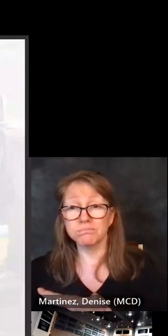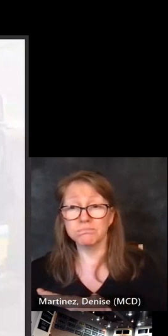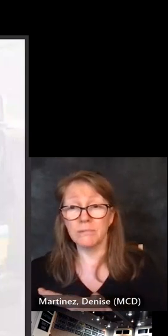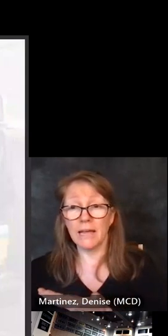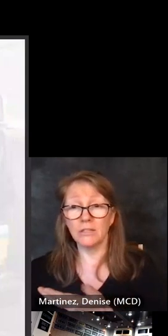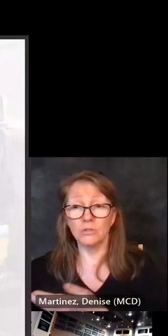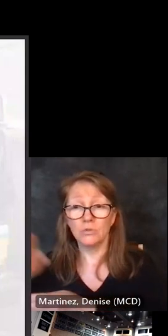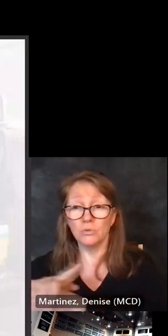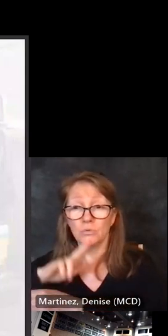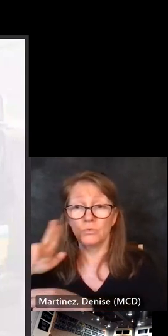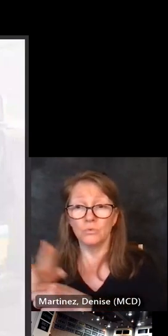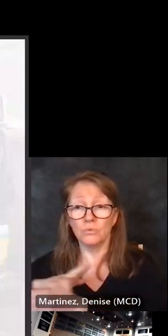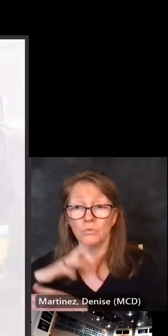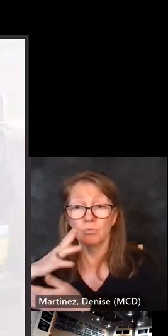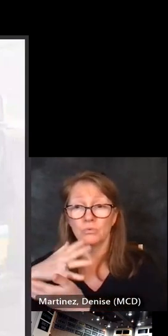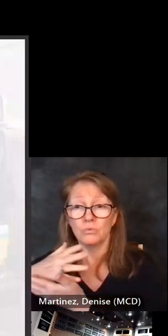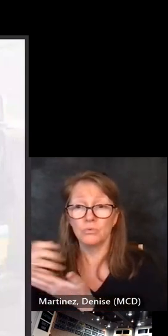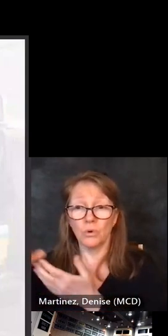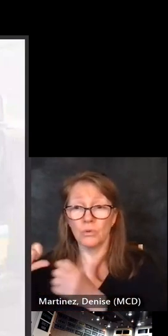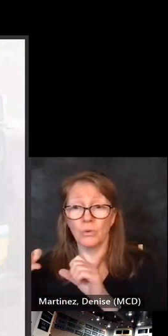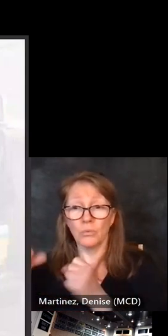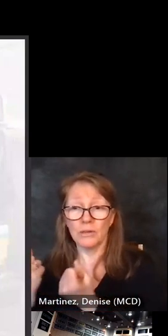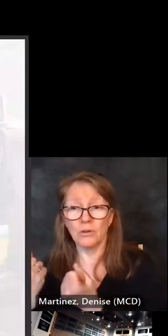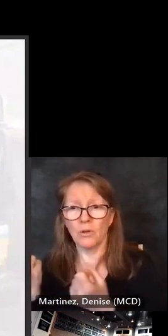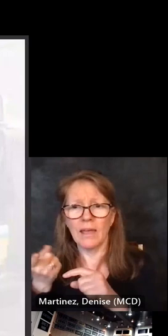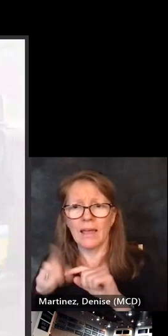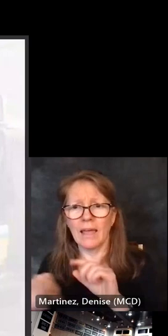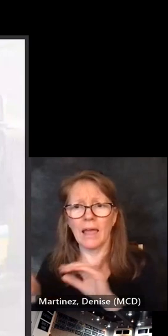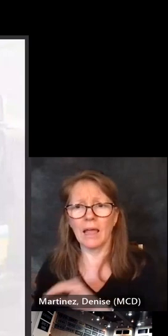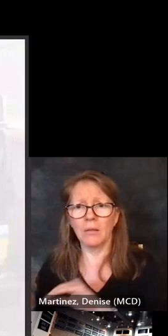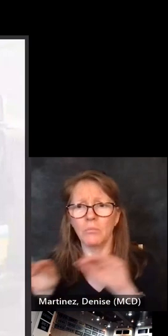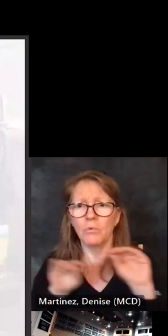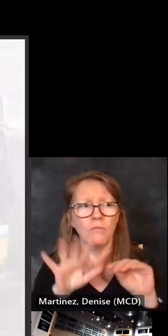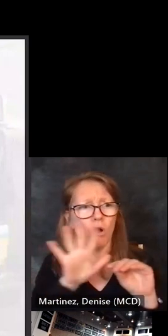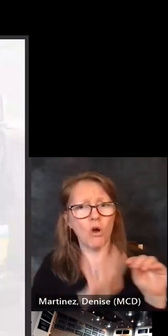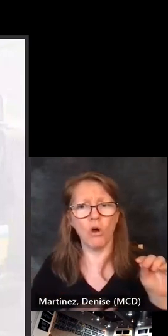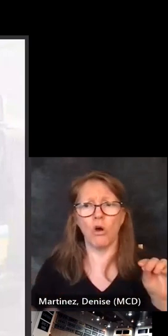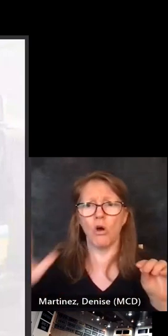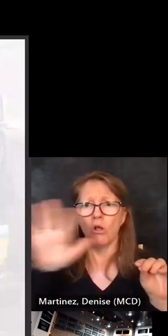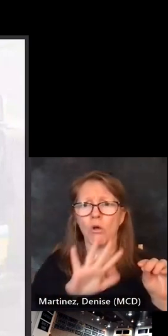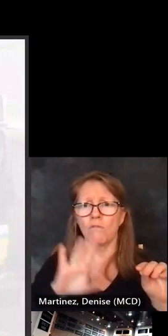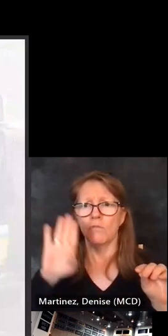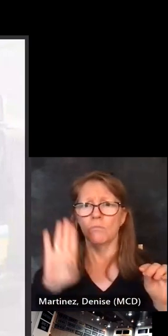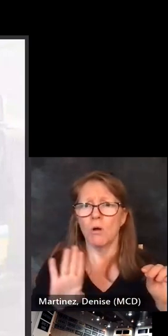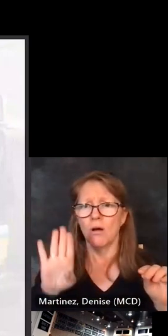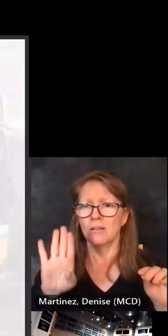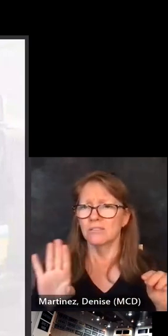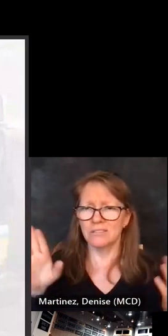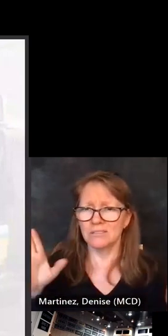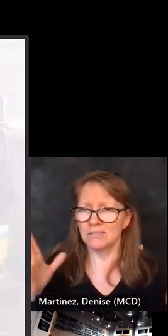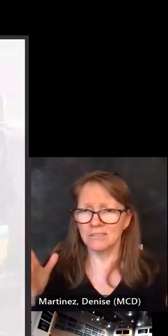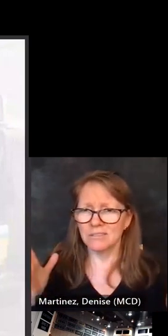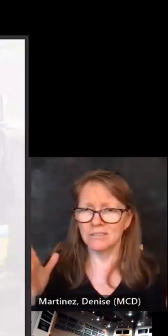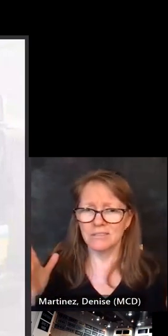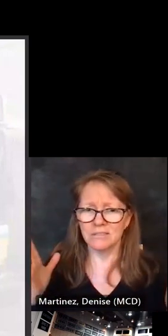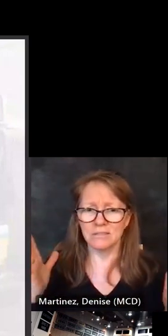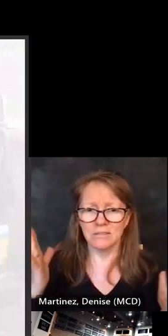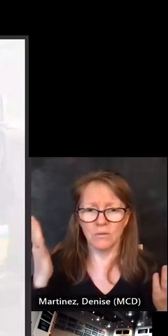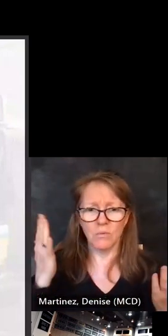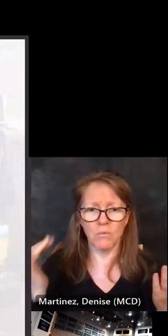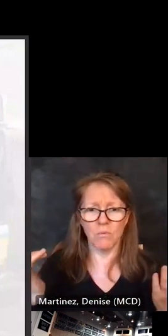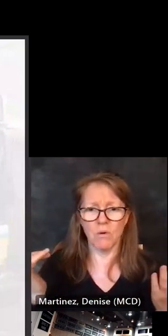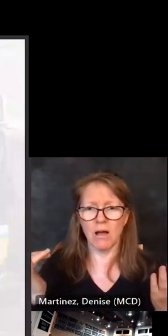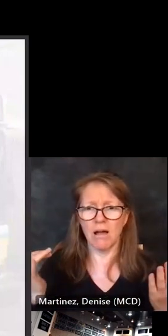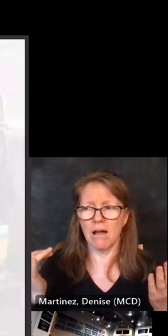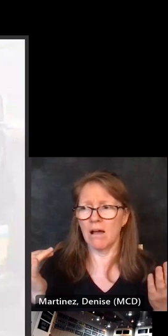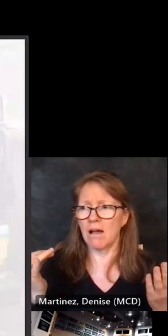winter. They can't seem to find another place to put it all over Boston, anywhere in Boston. I live about two blocks from there, and I